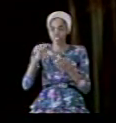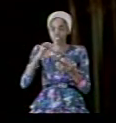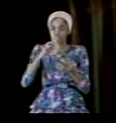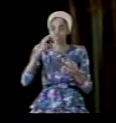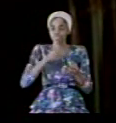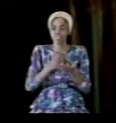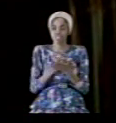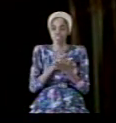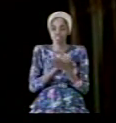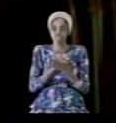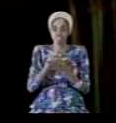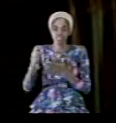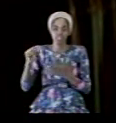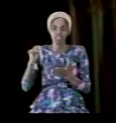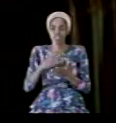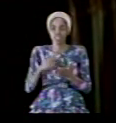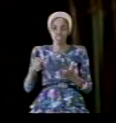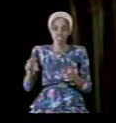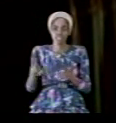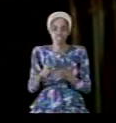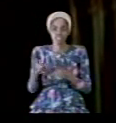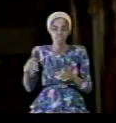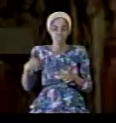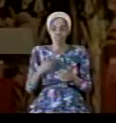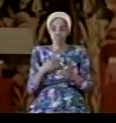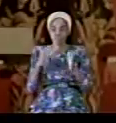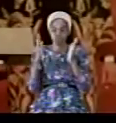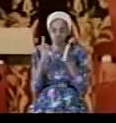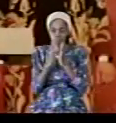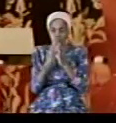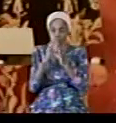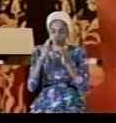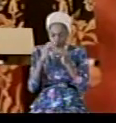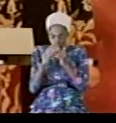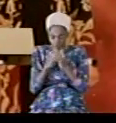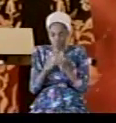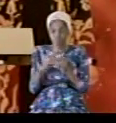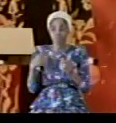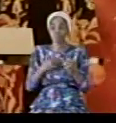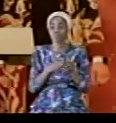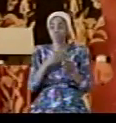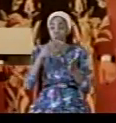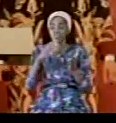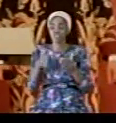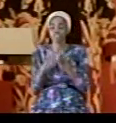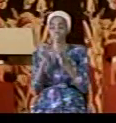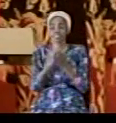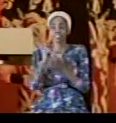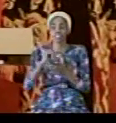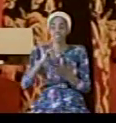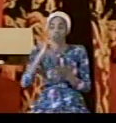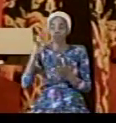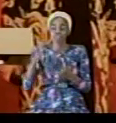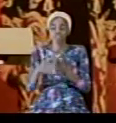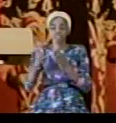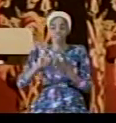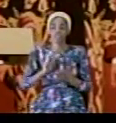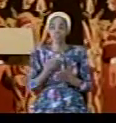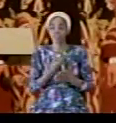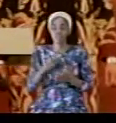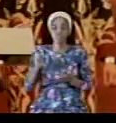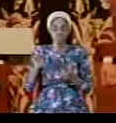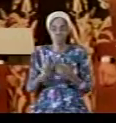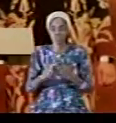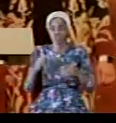we're asking you tonight that you would allow the Lord's presence and the song that God drops in your spirit, man, to flow from